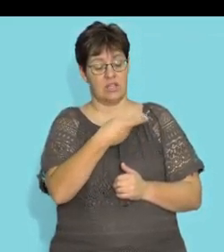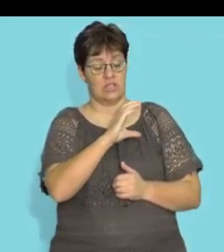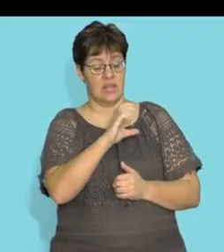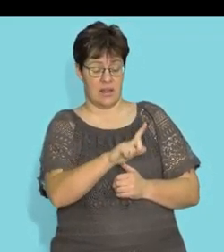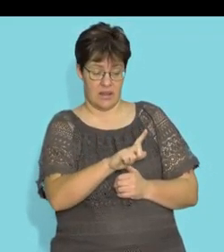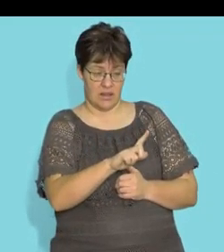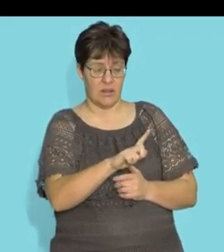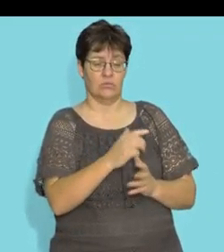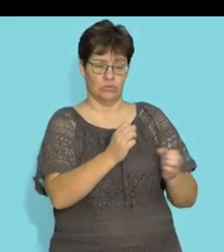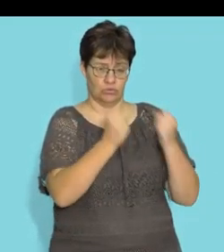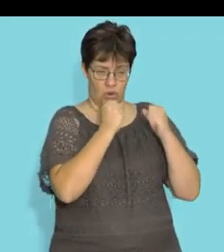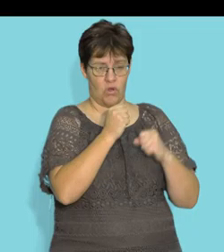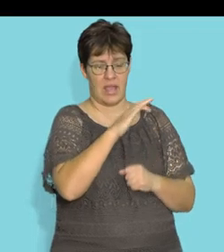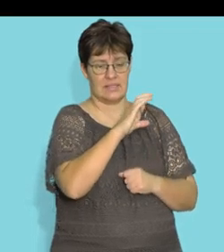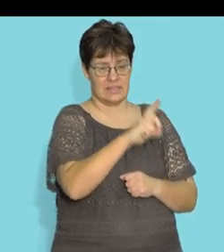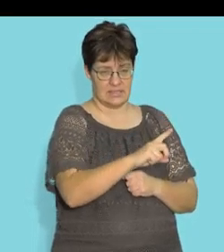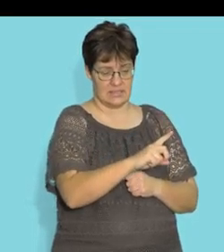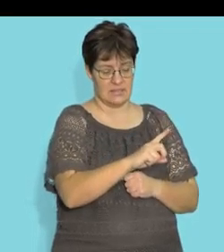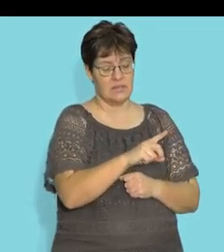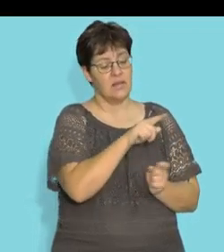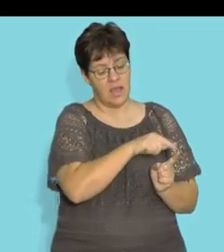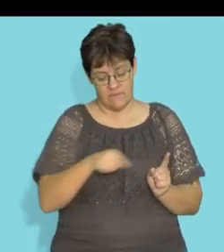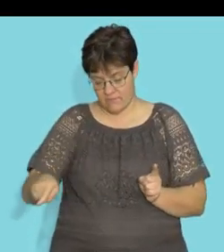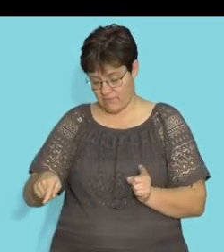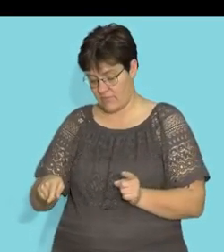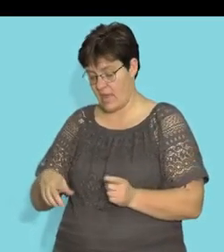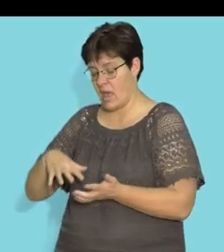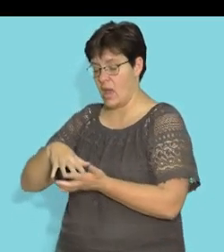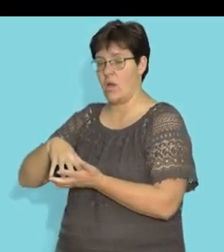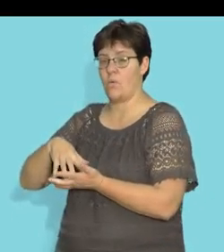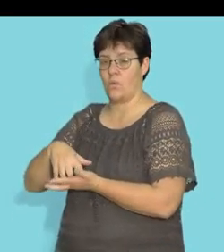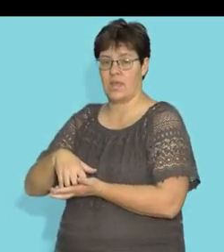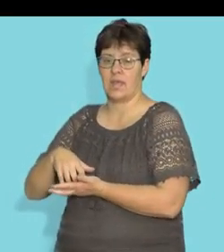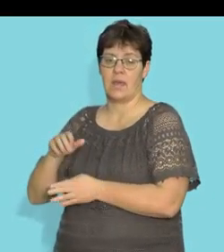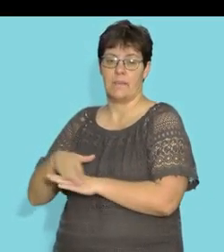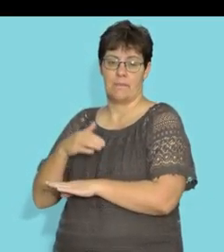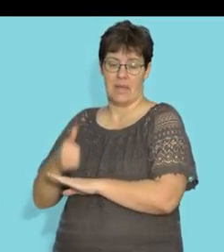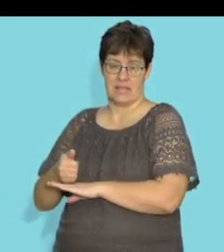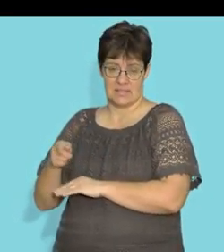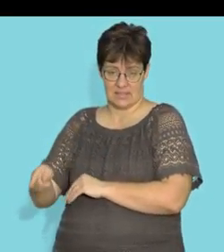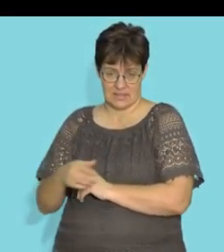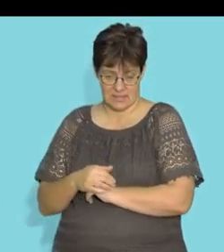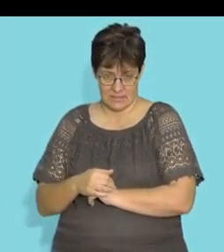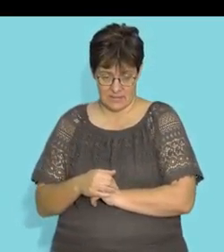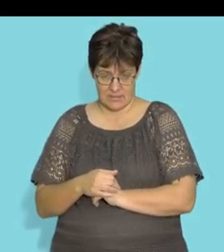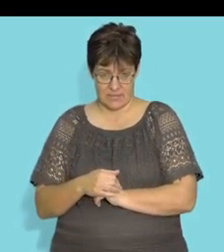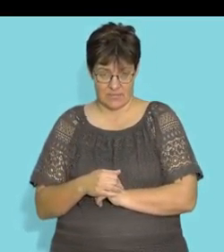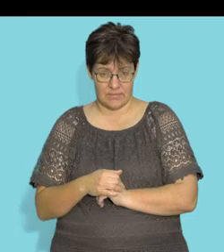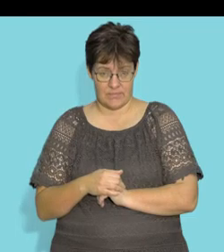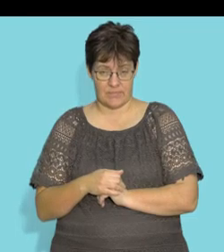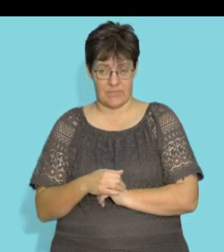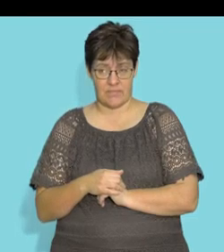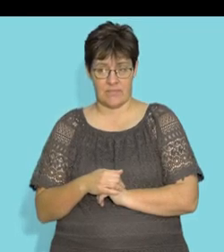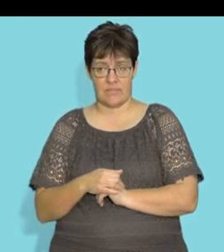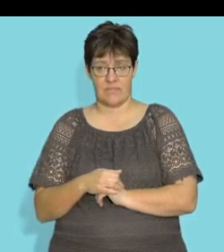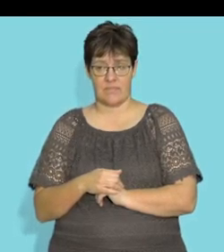a hydrogen ion or a proton difference from the water. So when we look